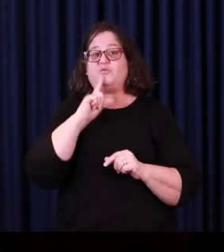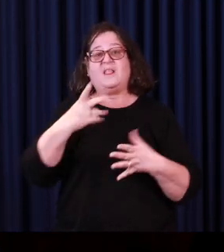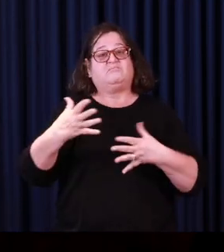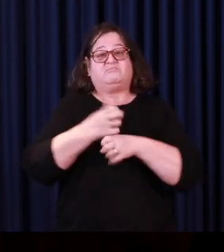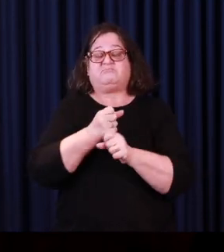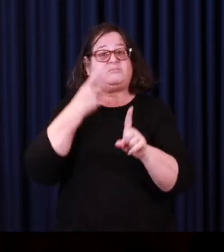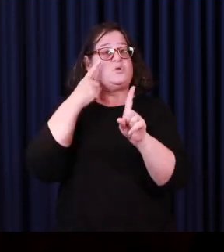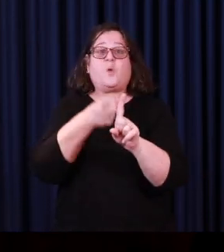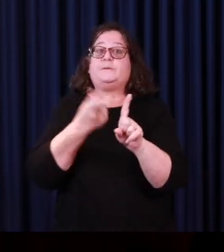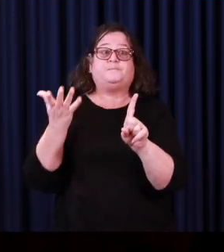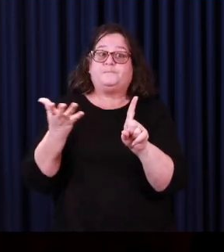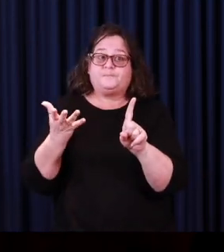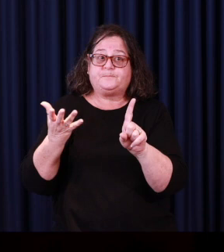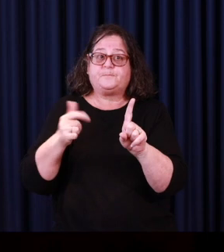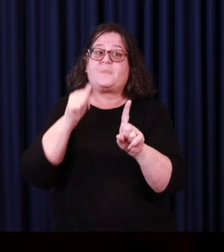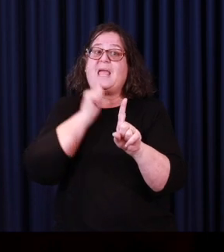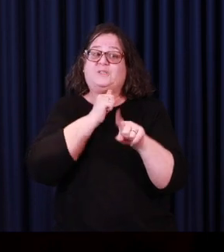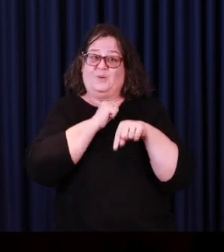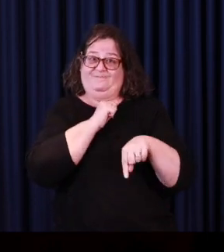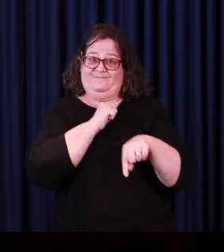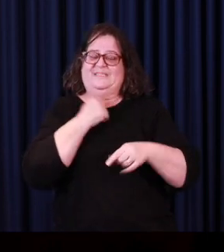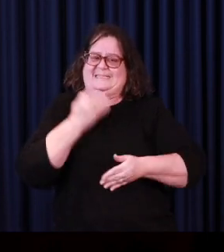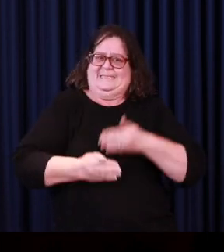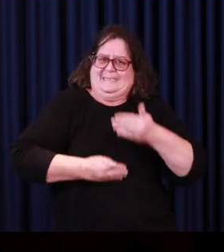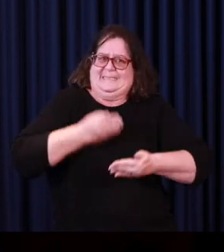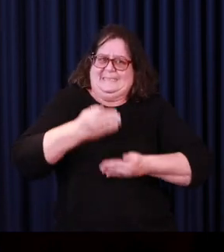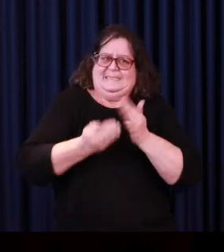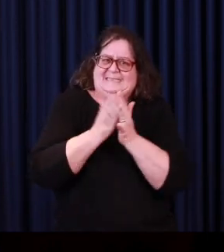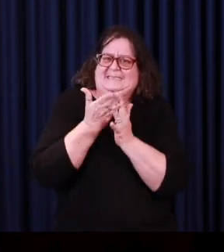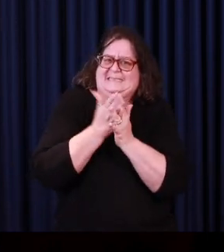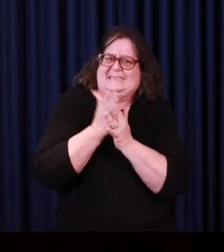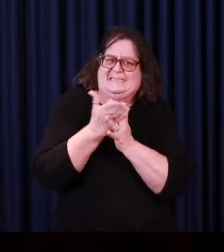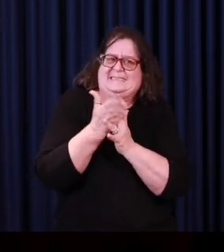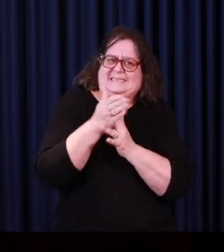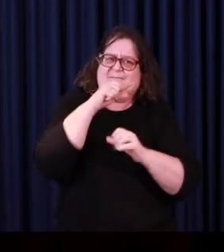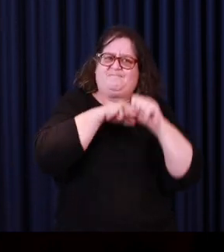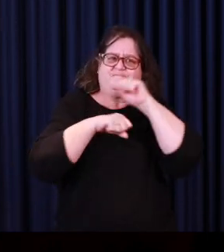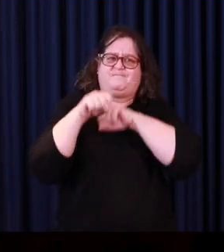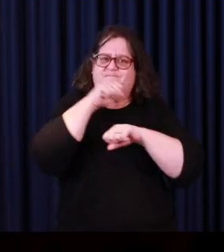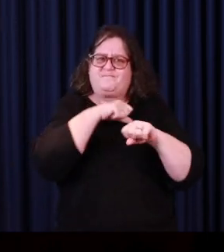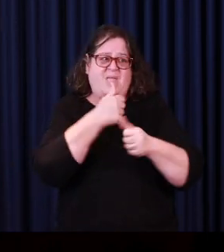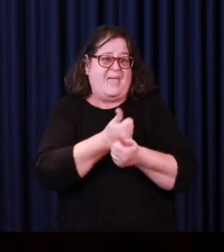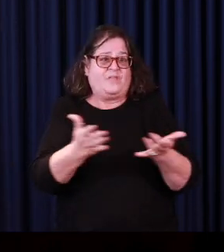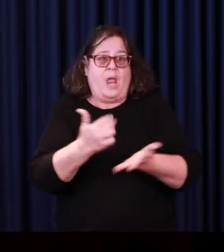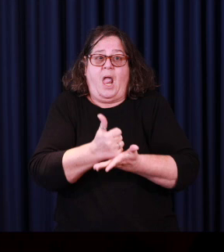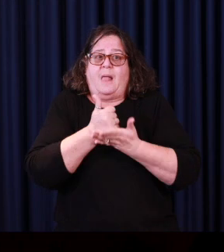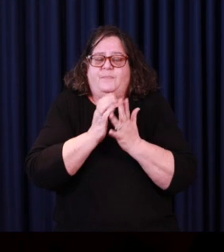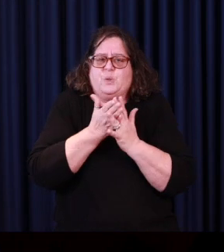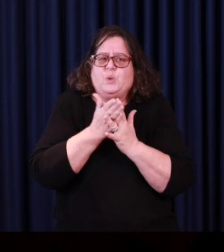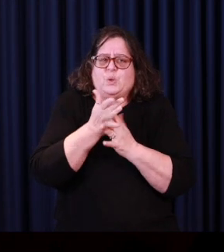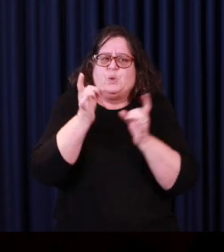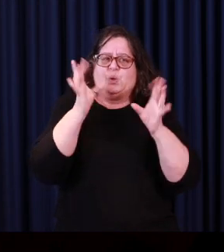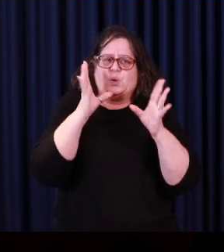taken the measured course, and all the same strengths that carried us through our worst days will carry